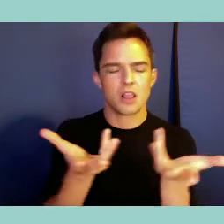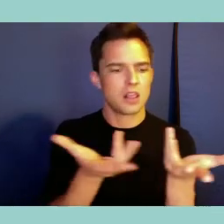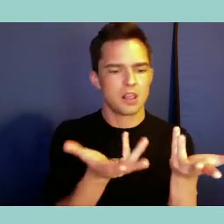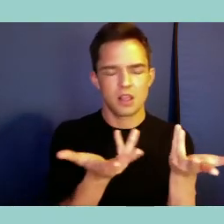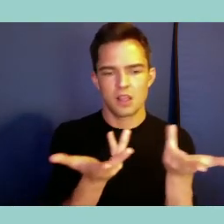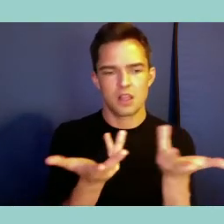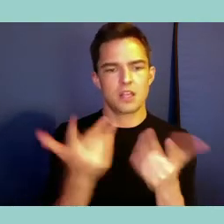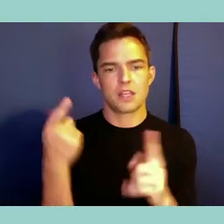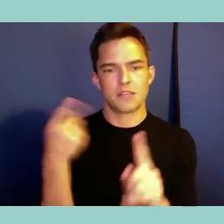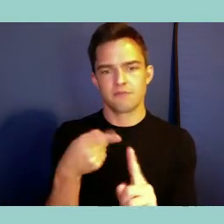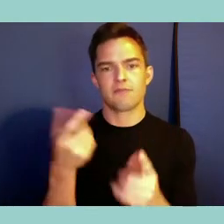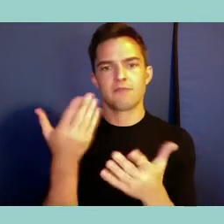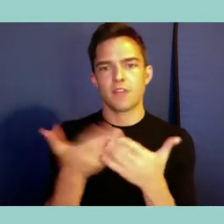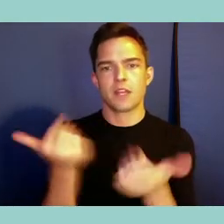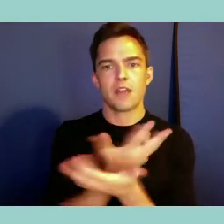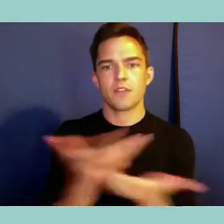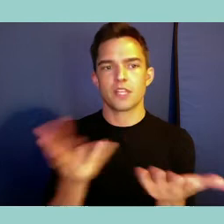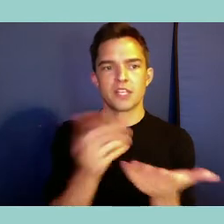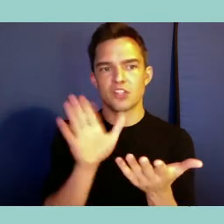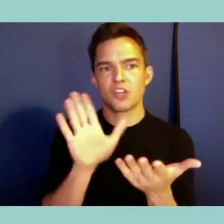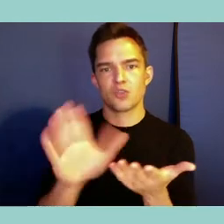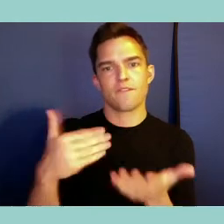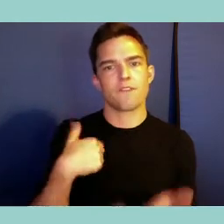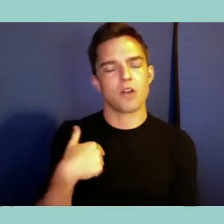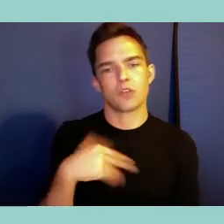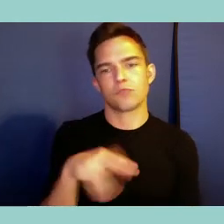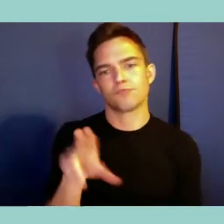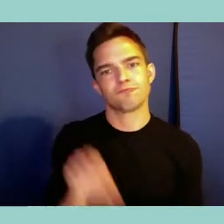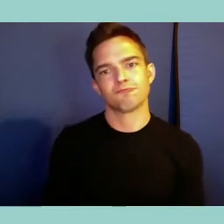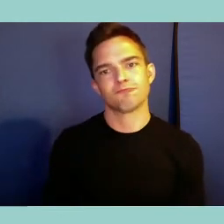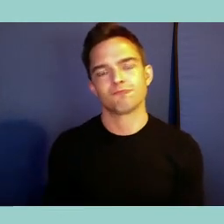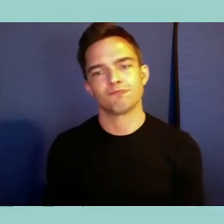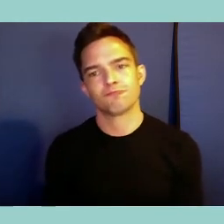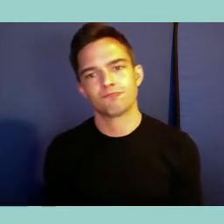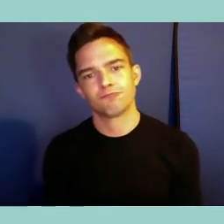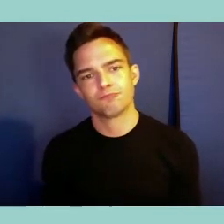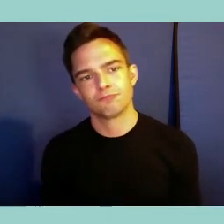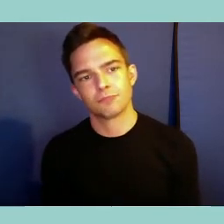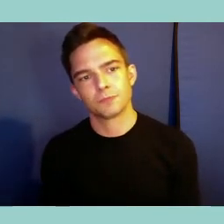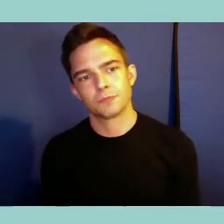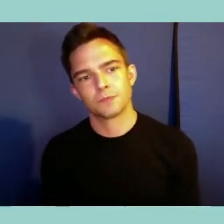and the fact that everything is not your fault.